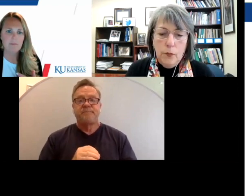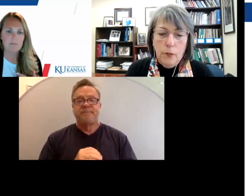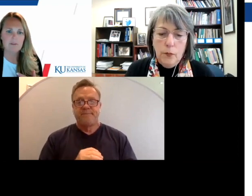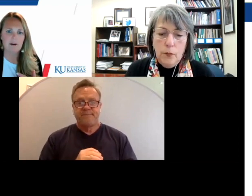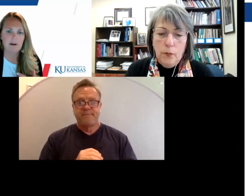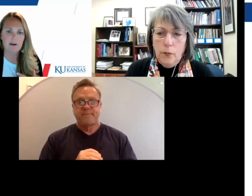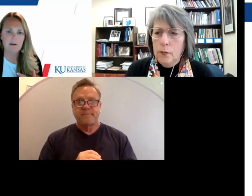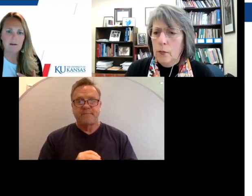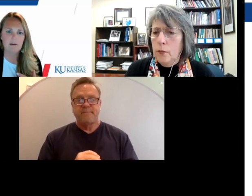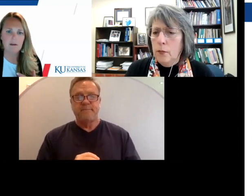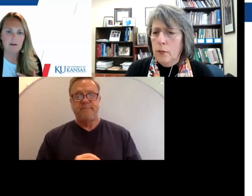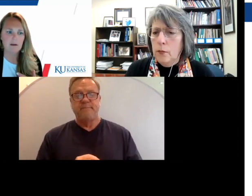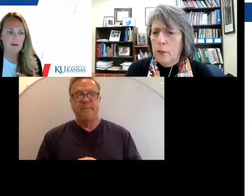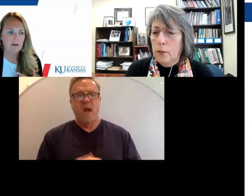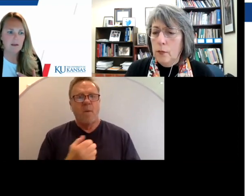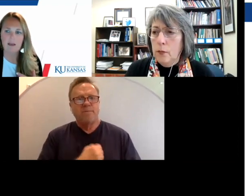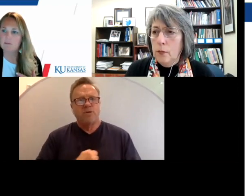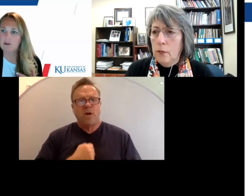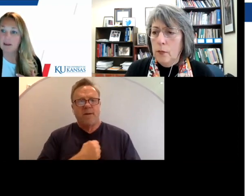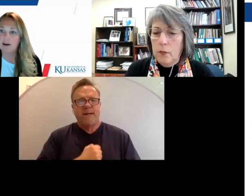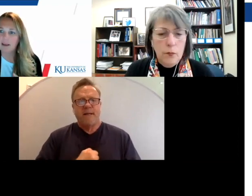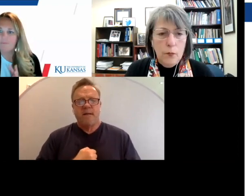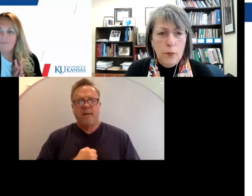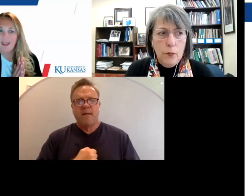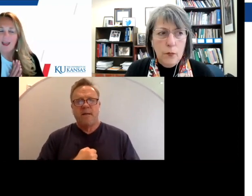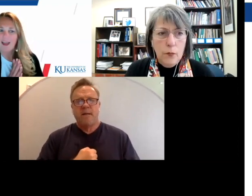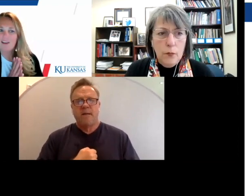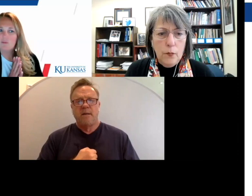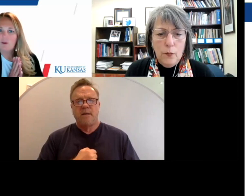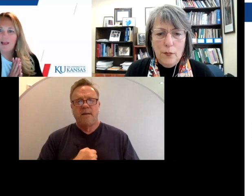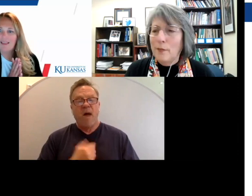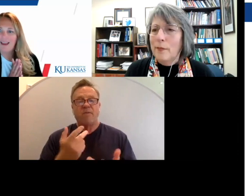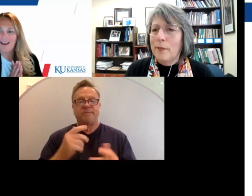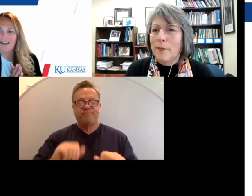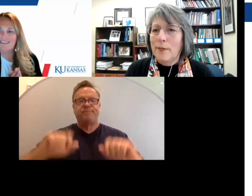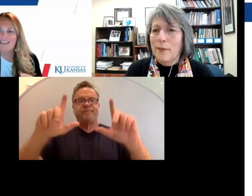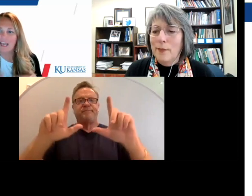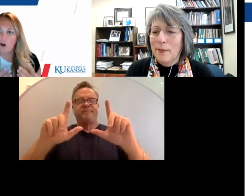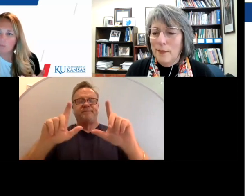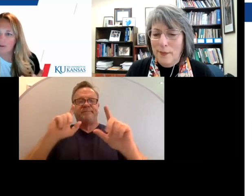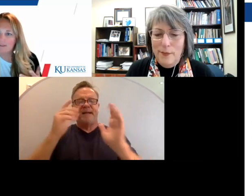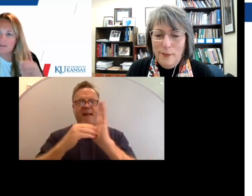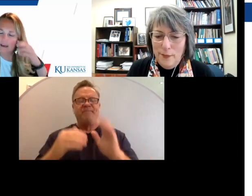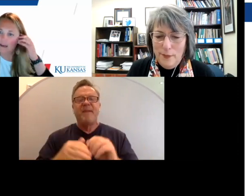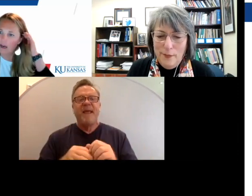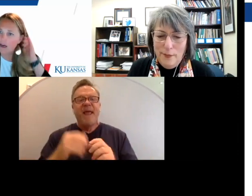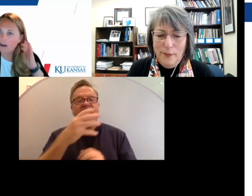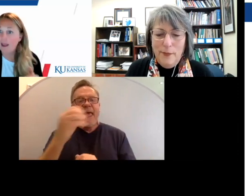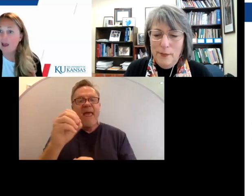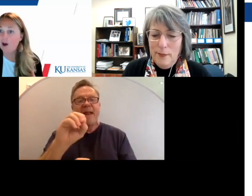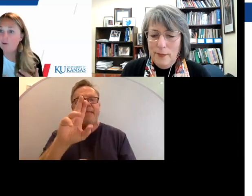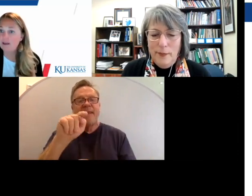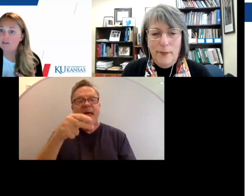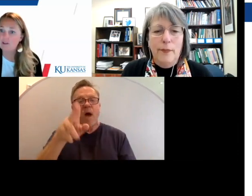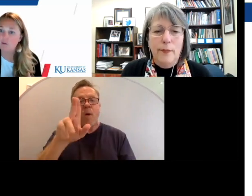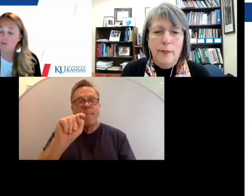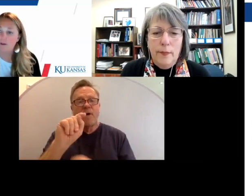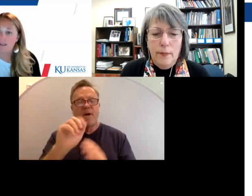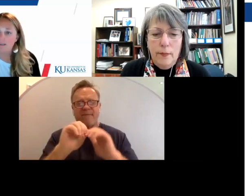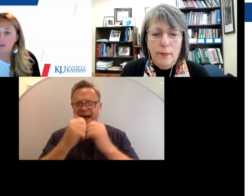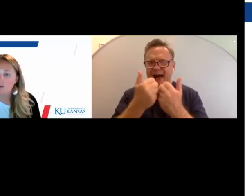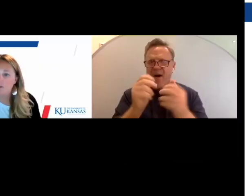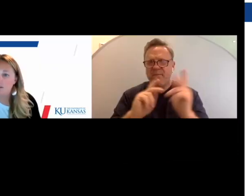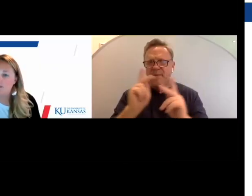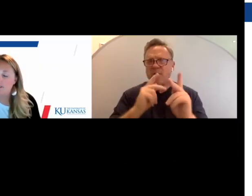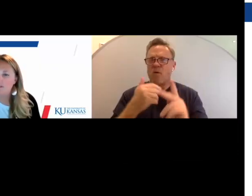Oh, I'm sorry. There I am. As well as the outputs of how individuals